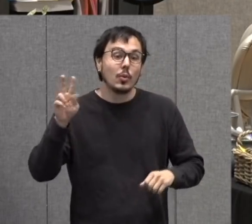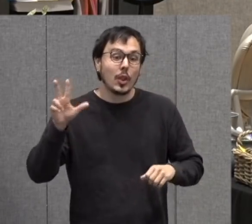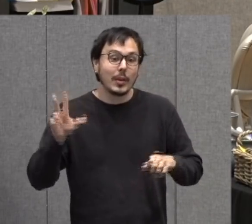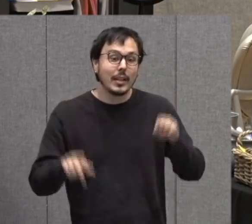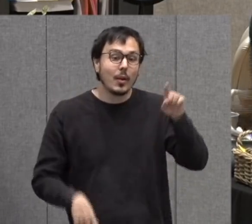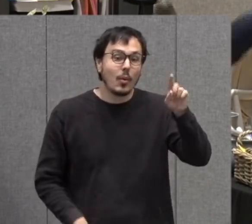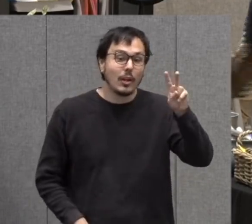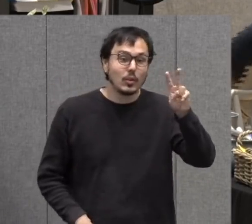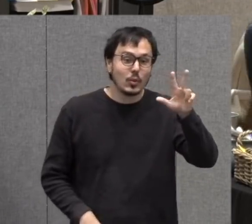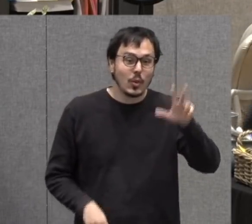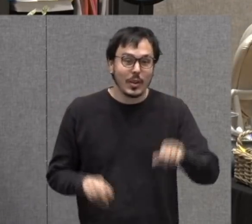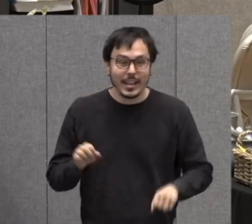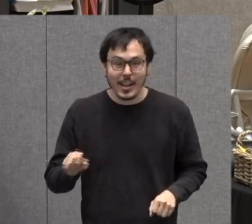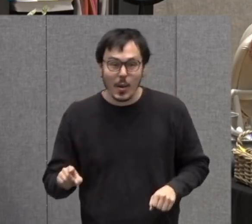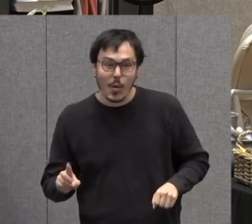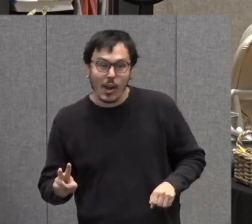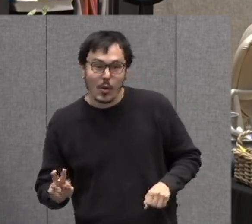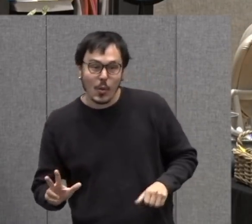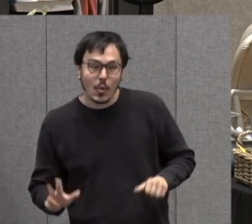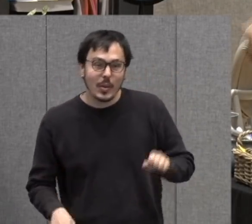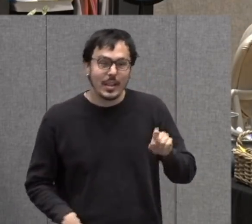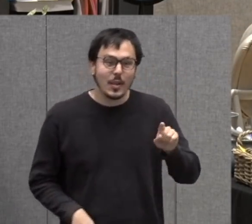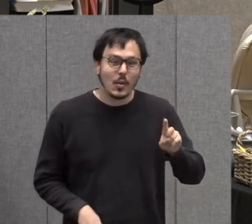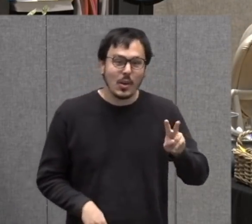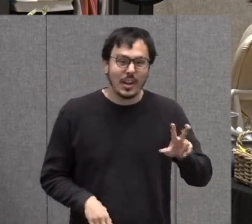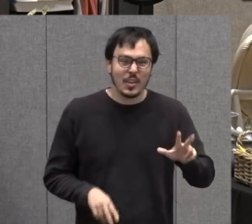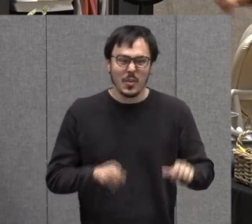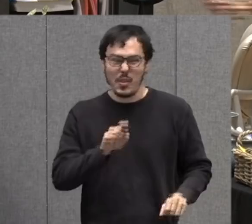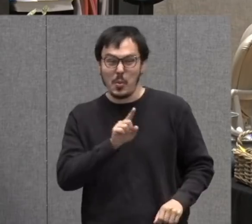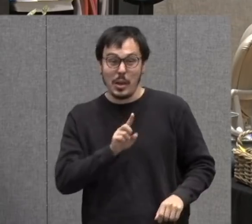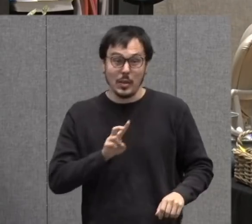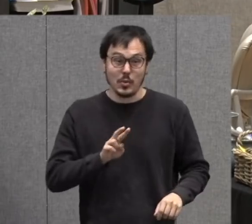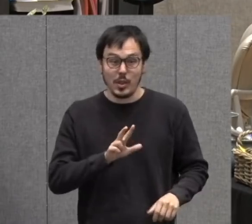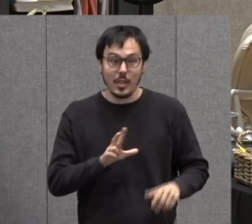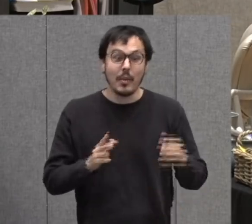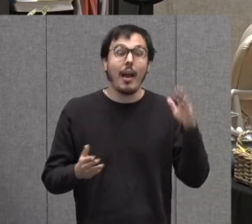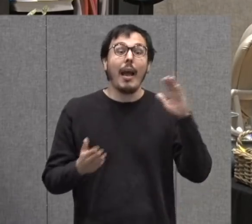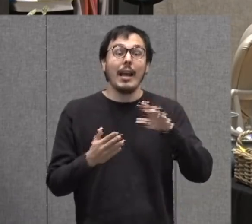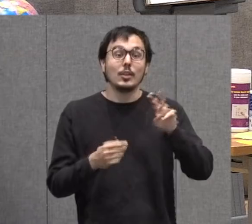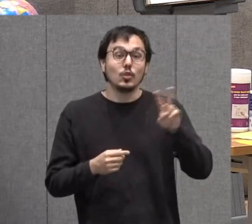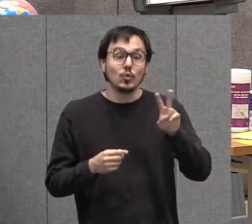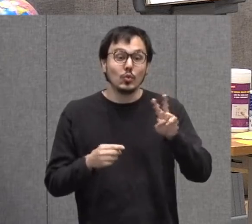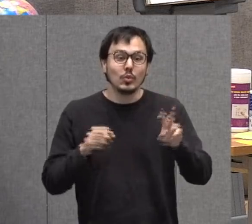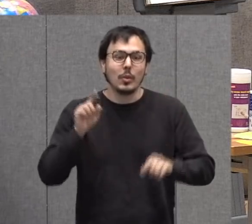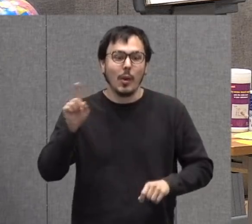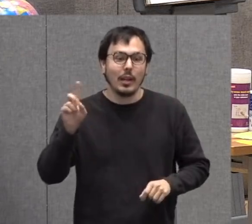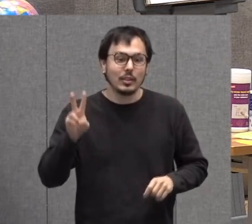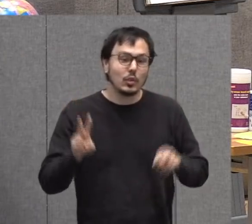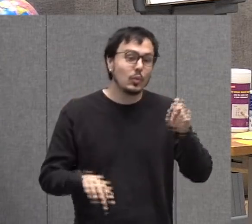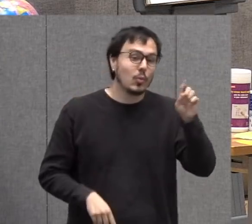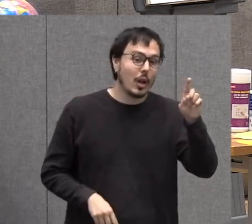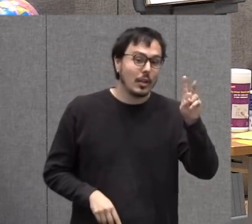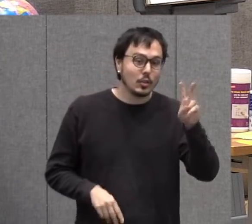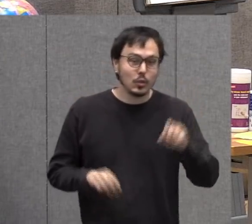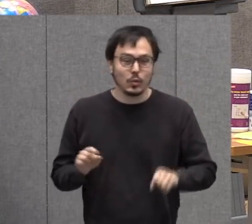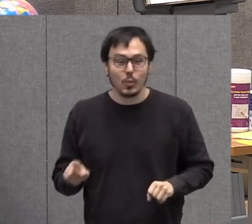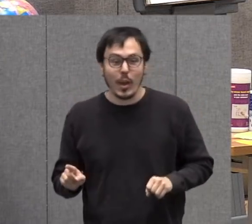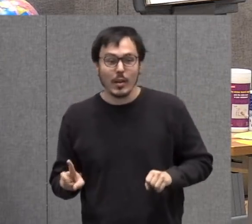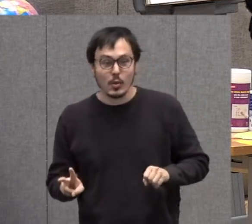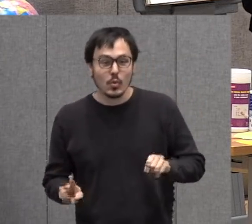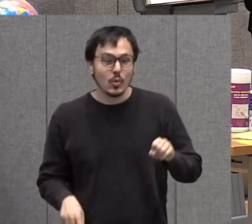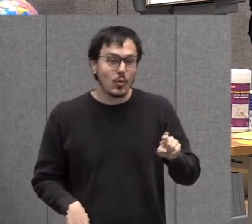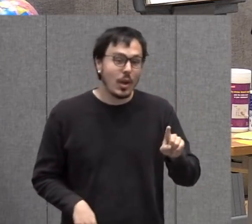2, 3. 1, 2, 3. 1, 2, 3. 1, 2, 3. 2. 1, 2. 1, 2. 1,